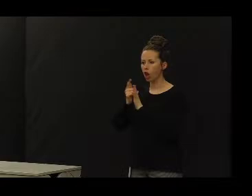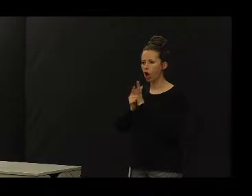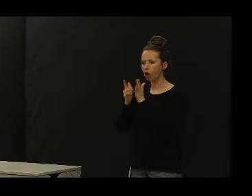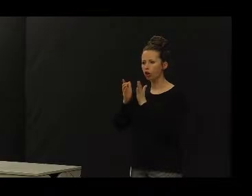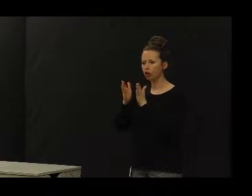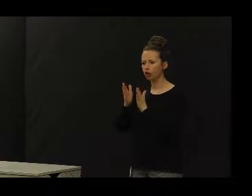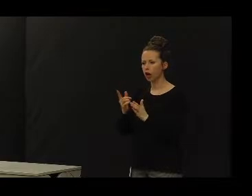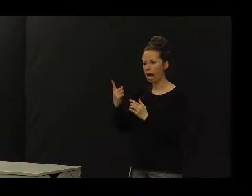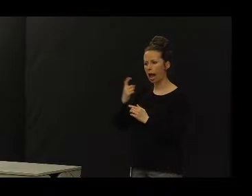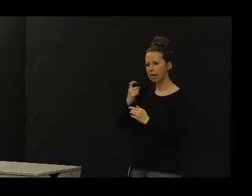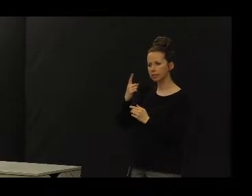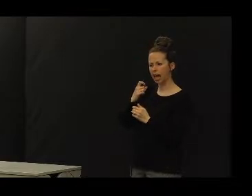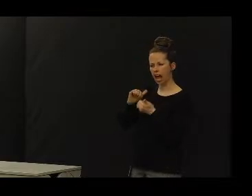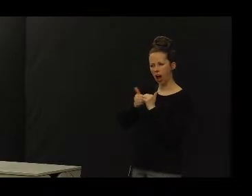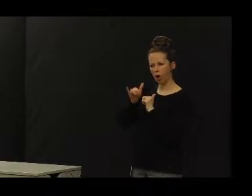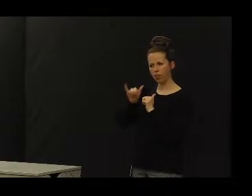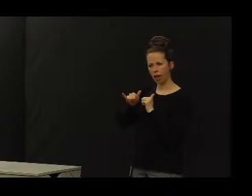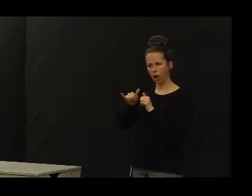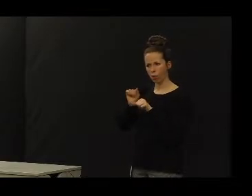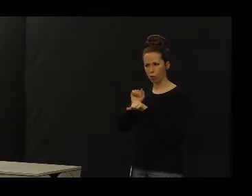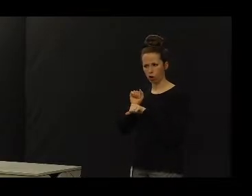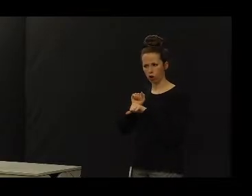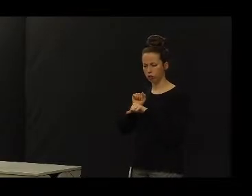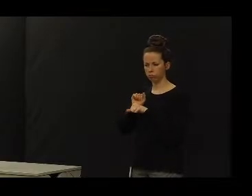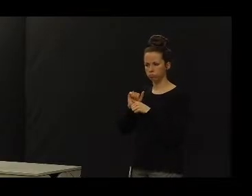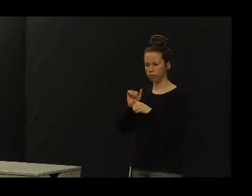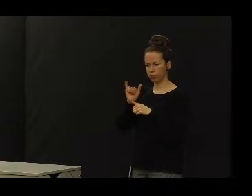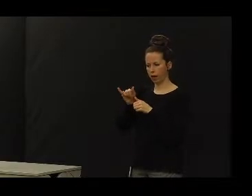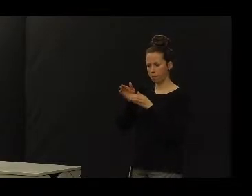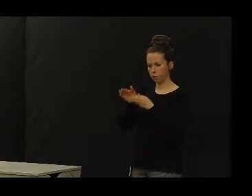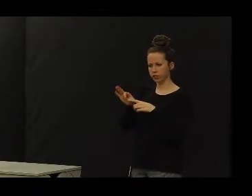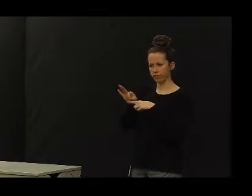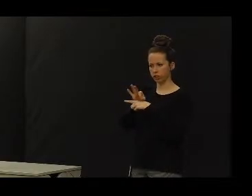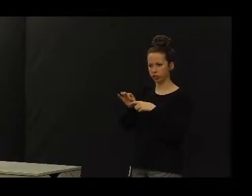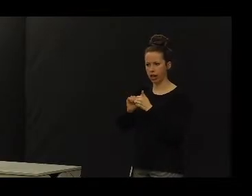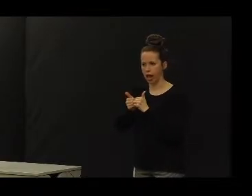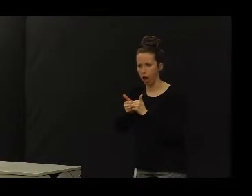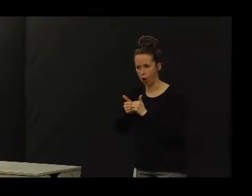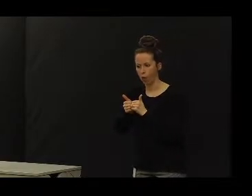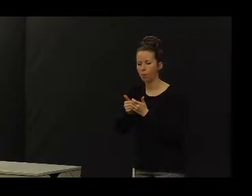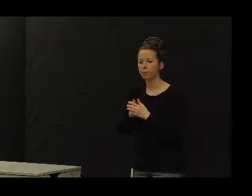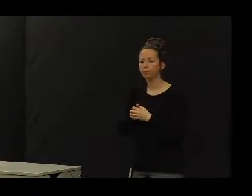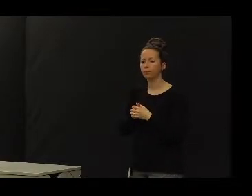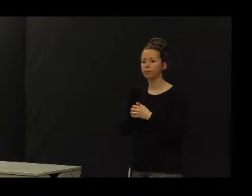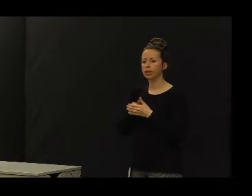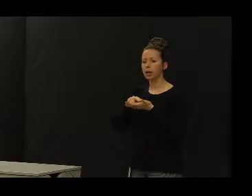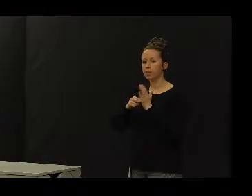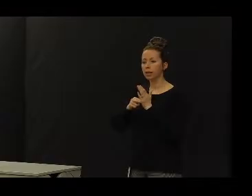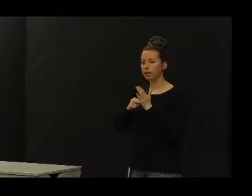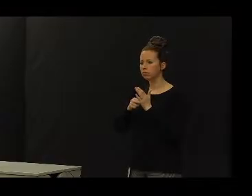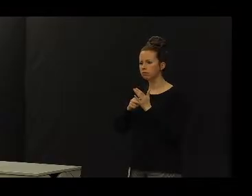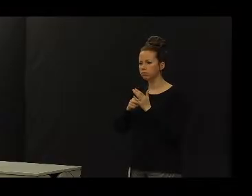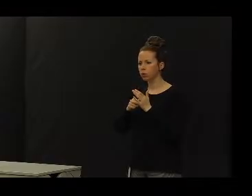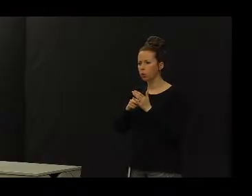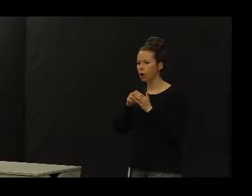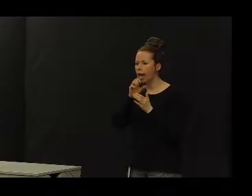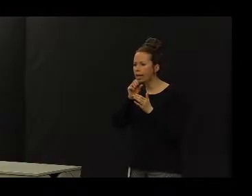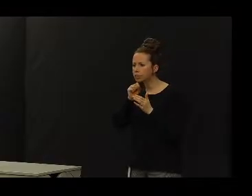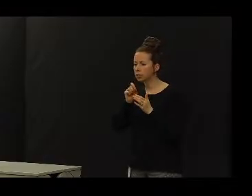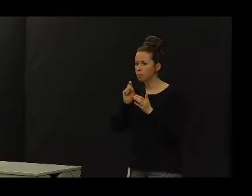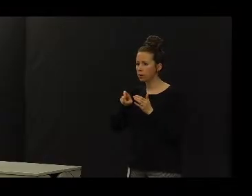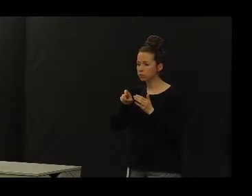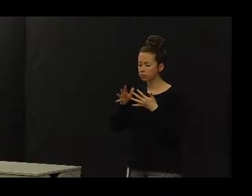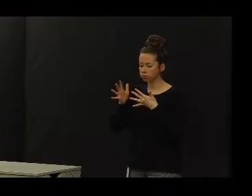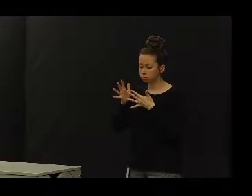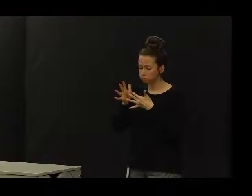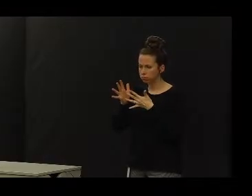about how this is going to work and what is going to function white. It had to be somebody from 9th to 12th grade.